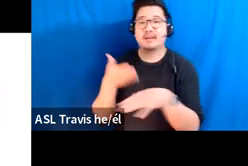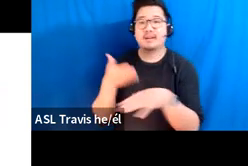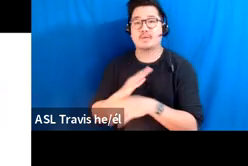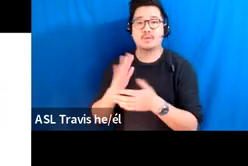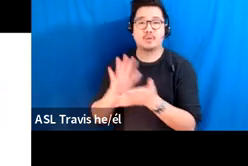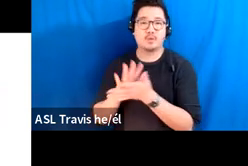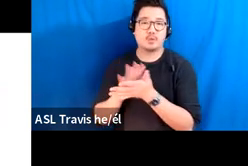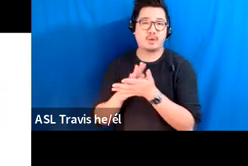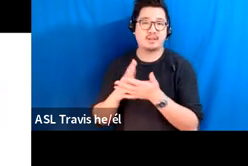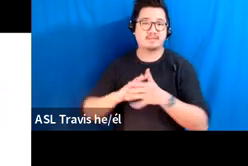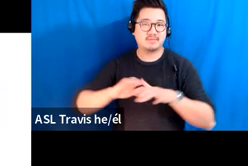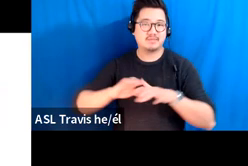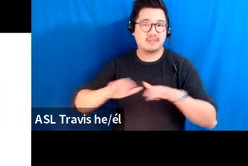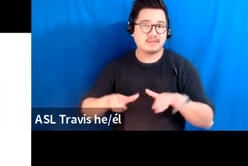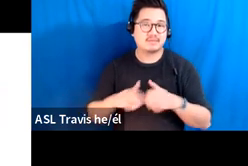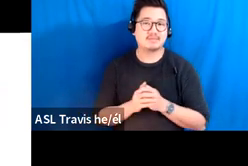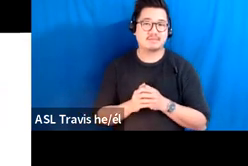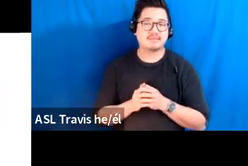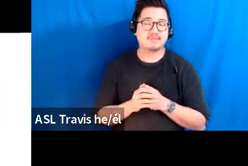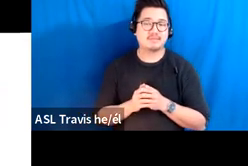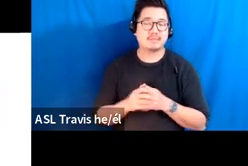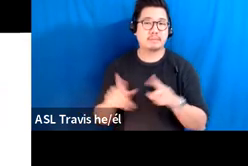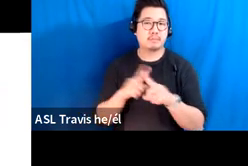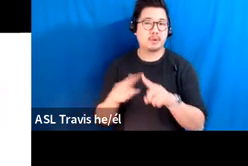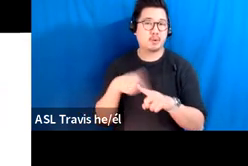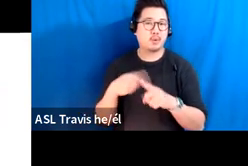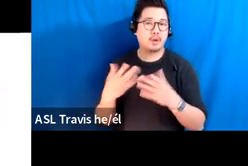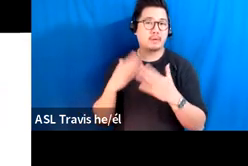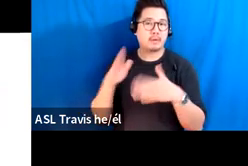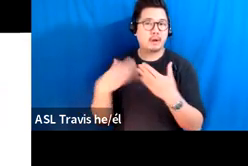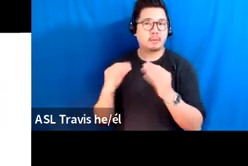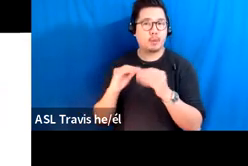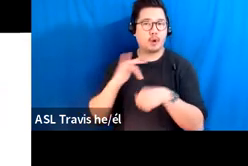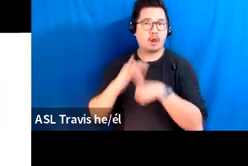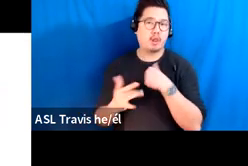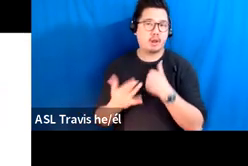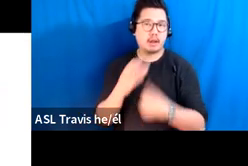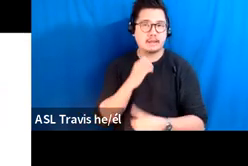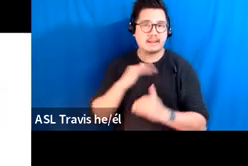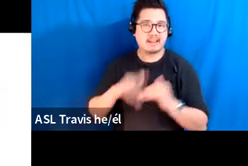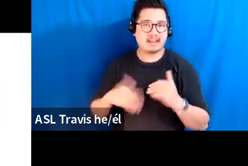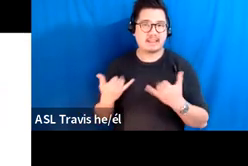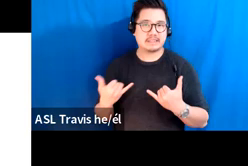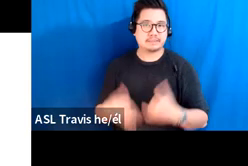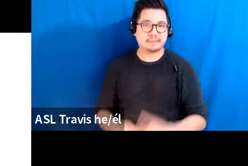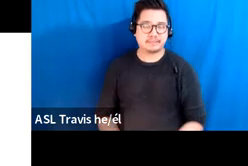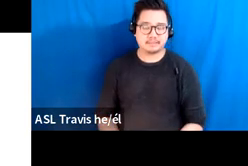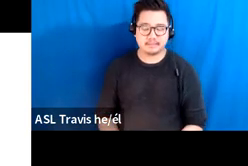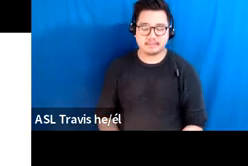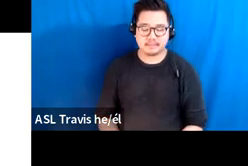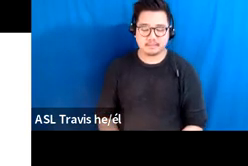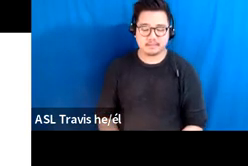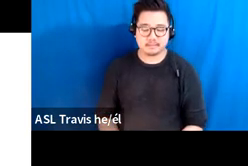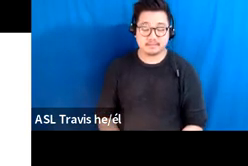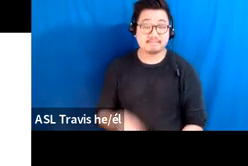eccleston refer to earlier but we want to do that at a much earlier age than we currently do as you can